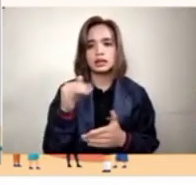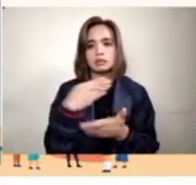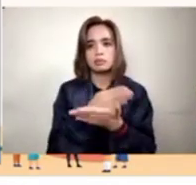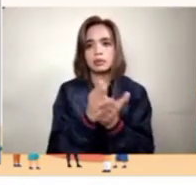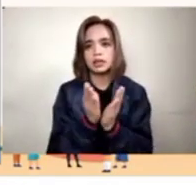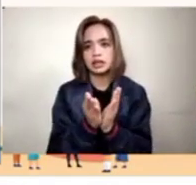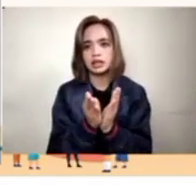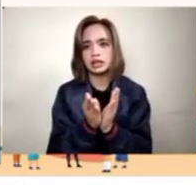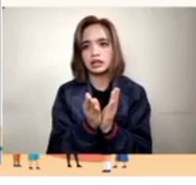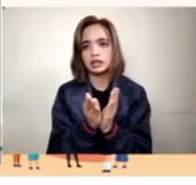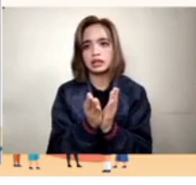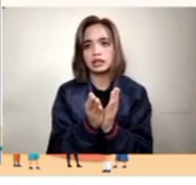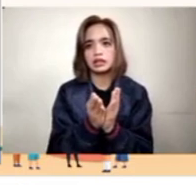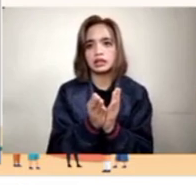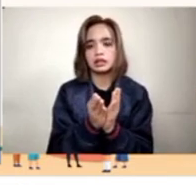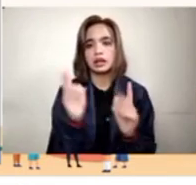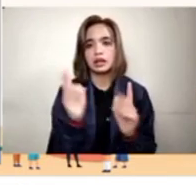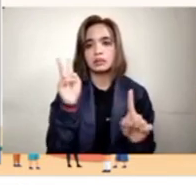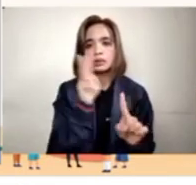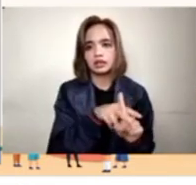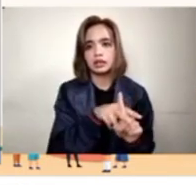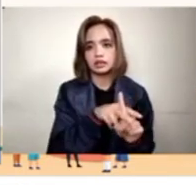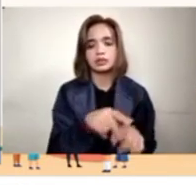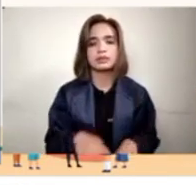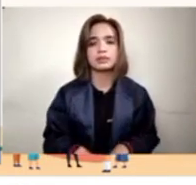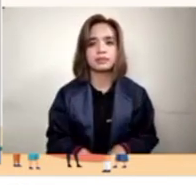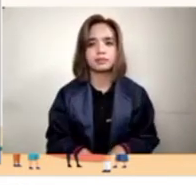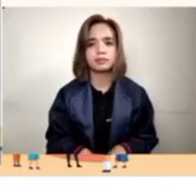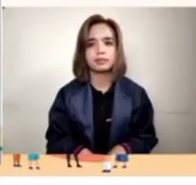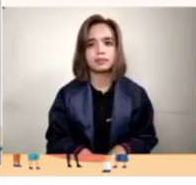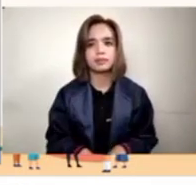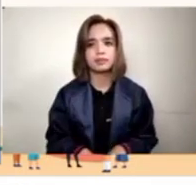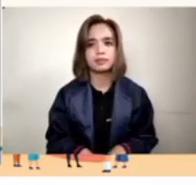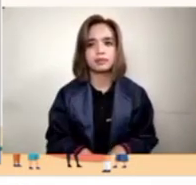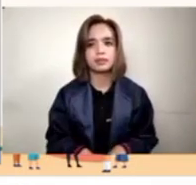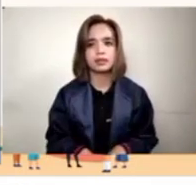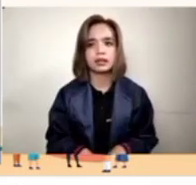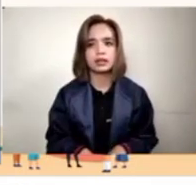reclassification, and with the budget cutoff of the SDO applications